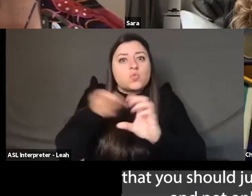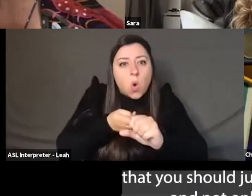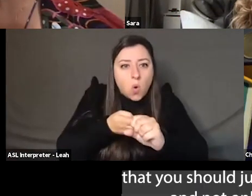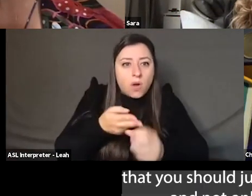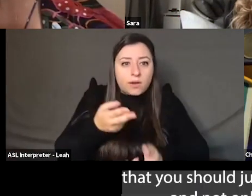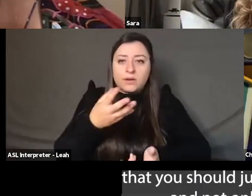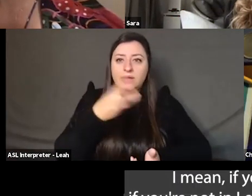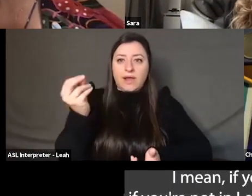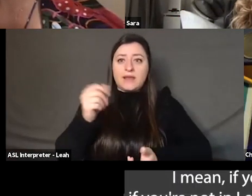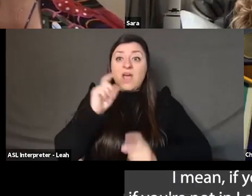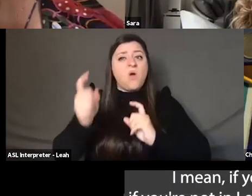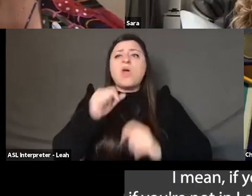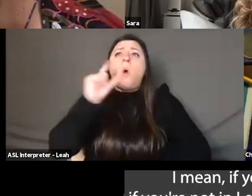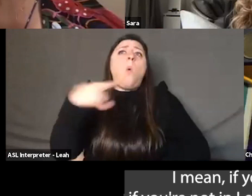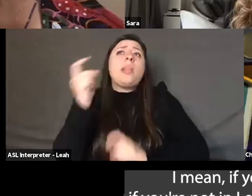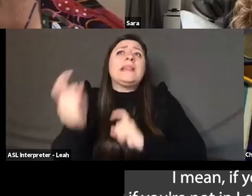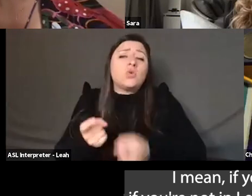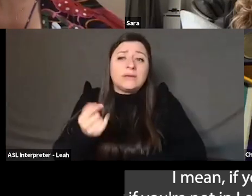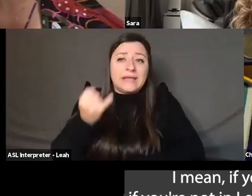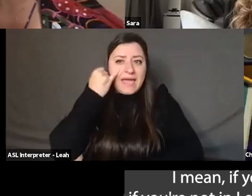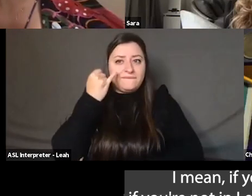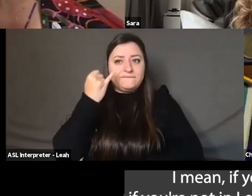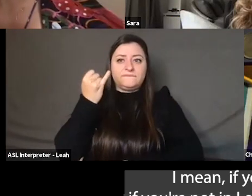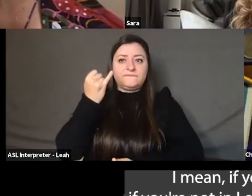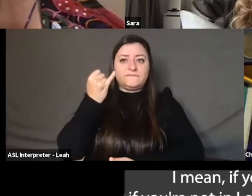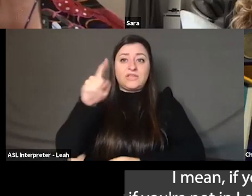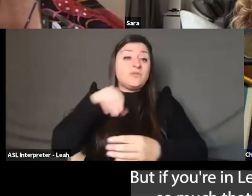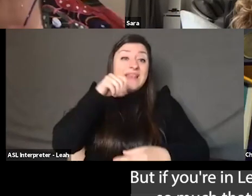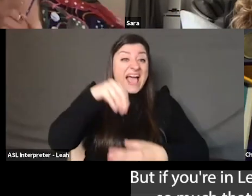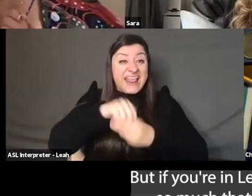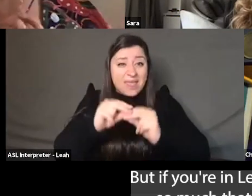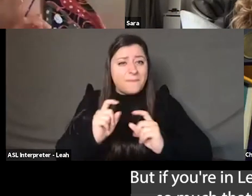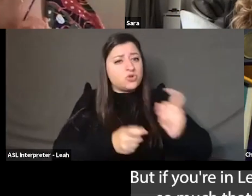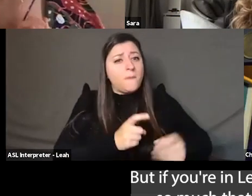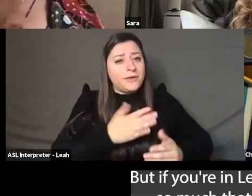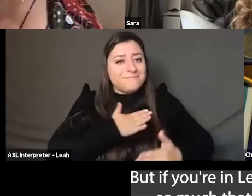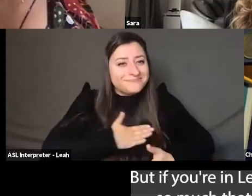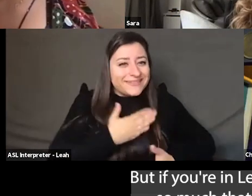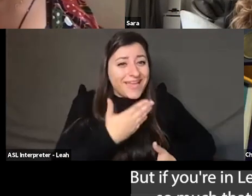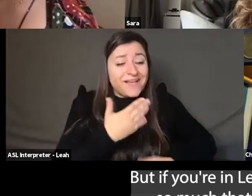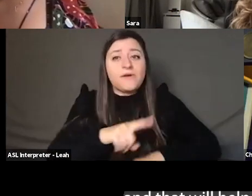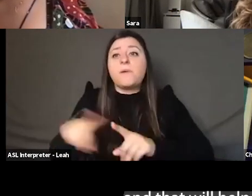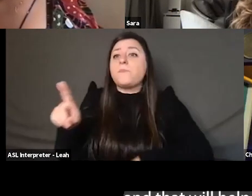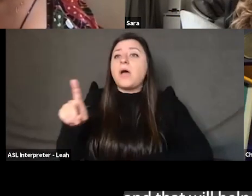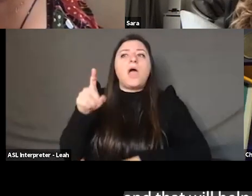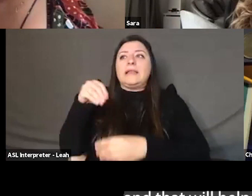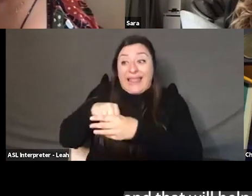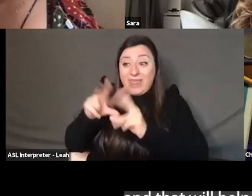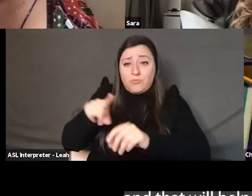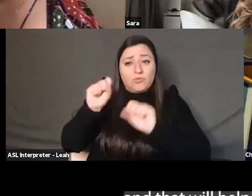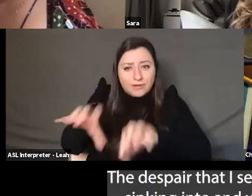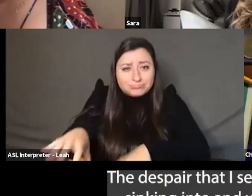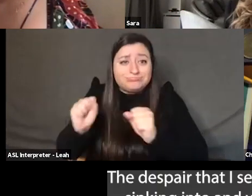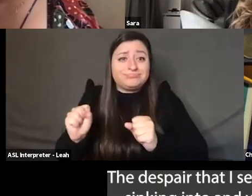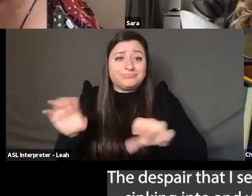and not only donate. I mean, if you're not in Lebanon, donate. But if you're in Lebanon, there's so much that you can do, and that will help you not